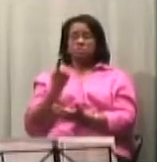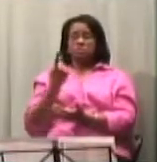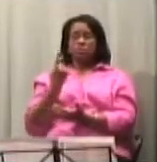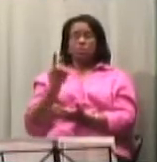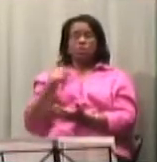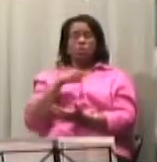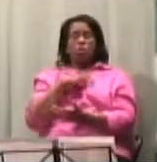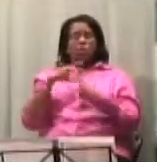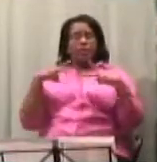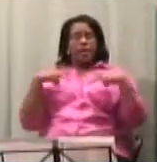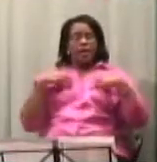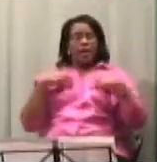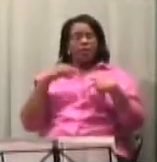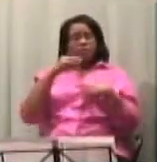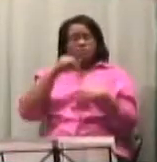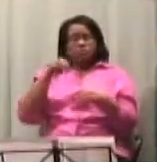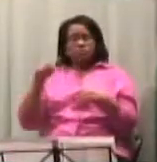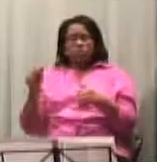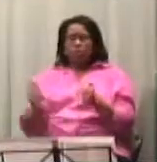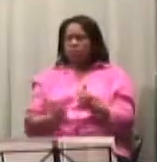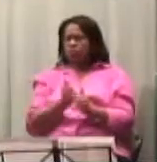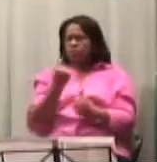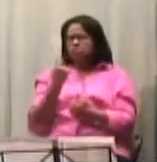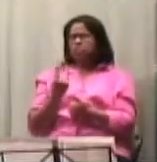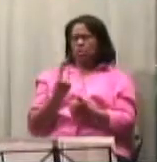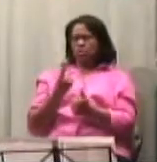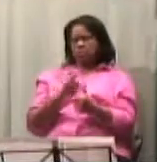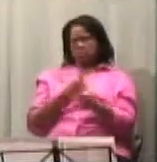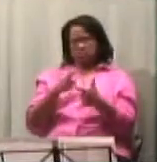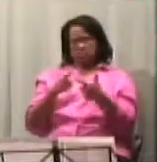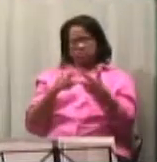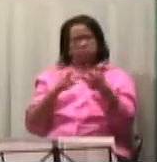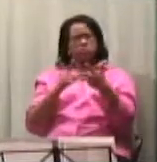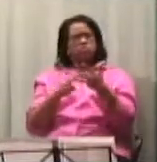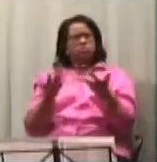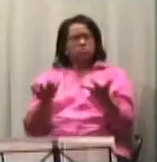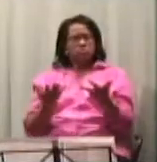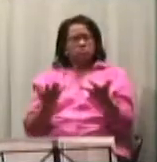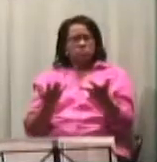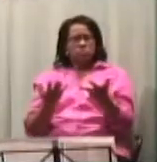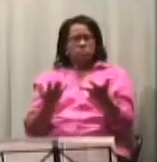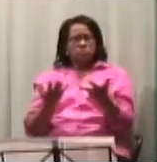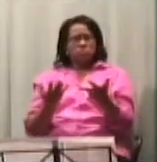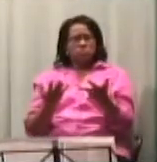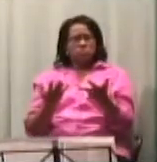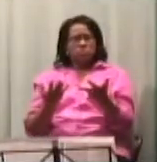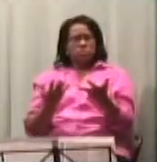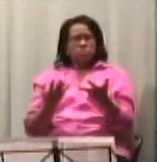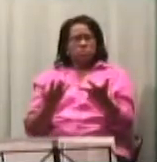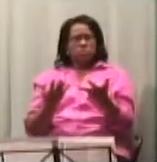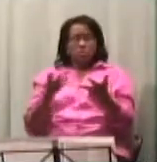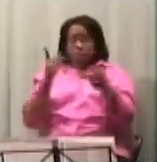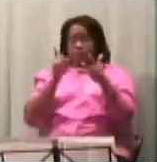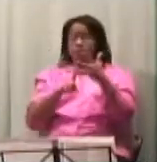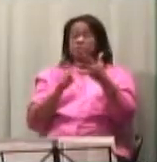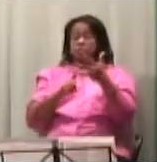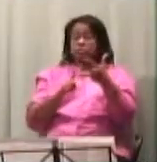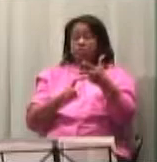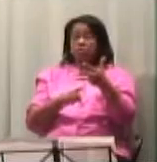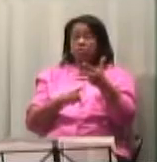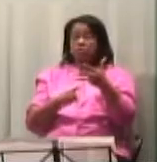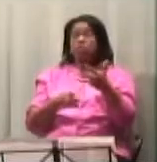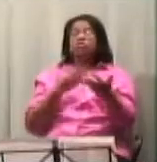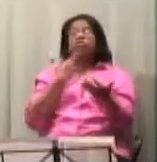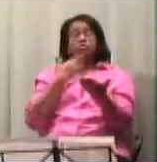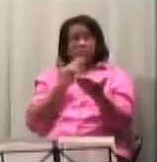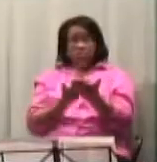60, 100. And so, my dear brother and sister, like this we understand better the symphony of